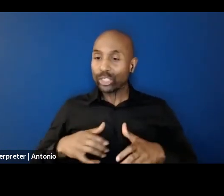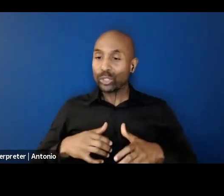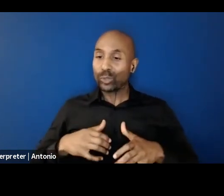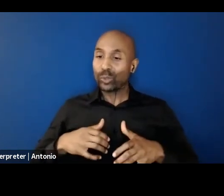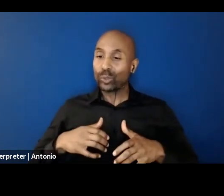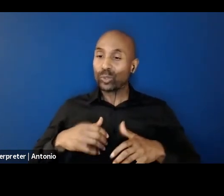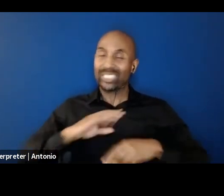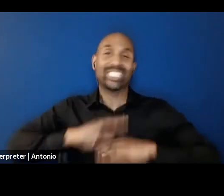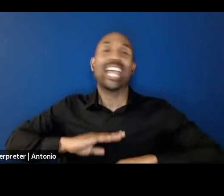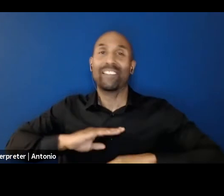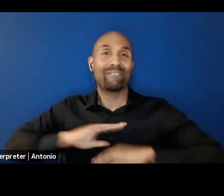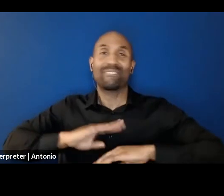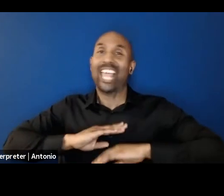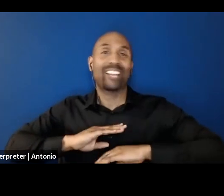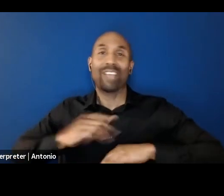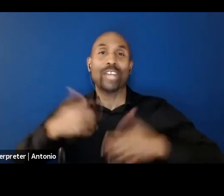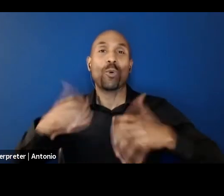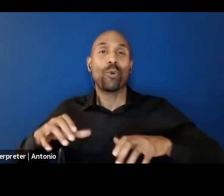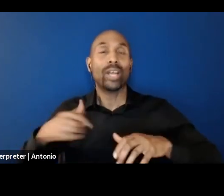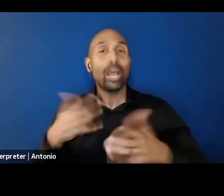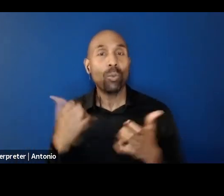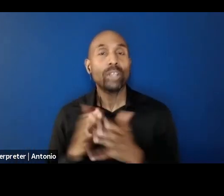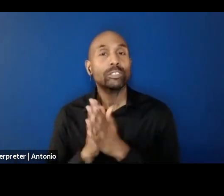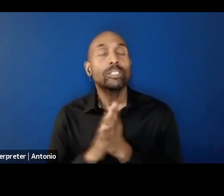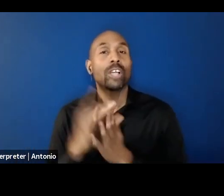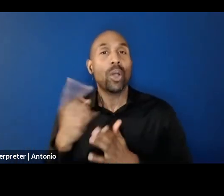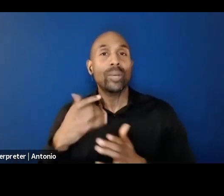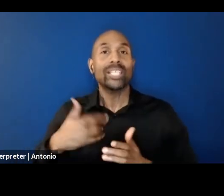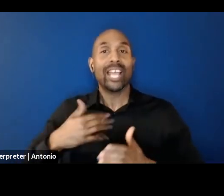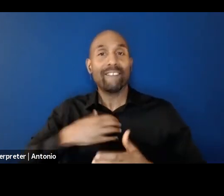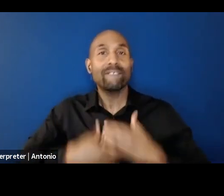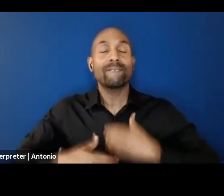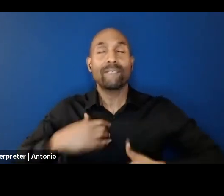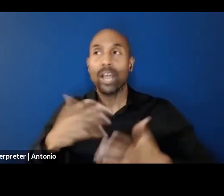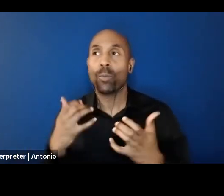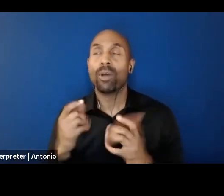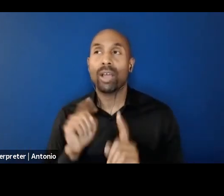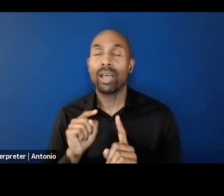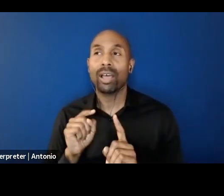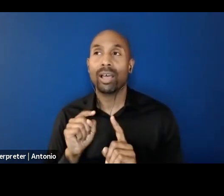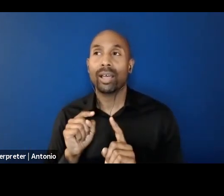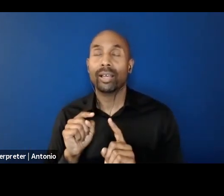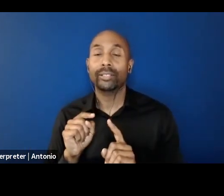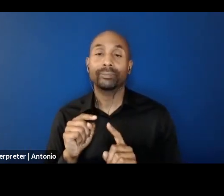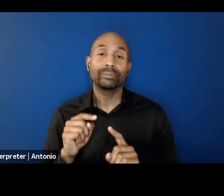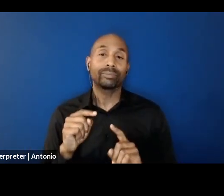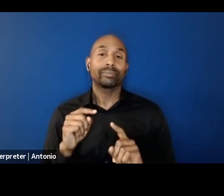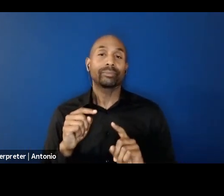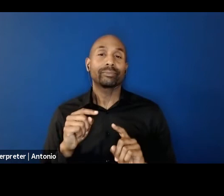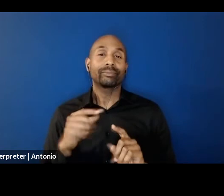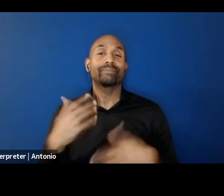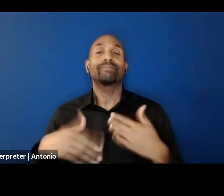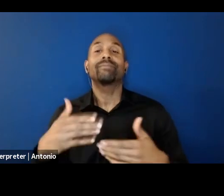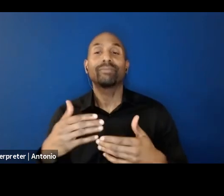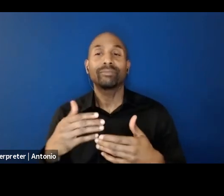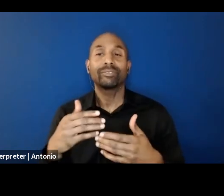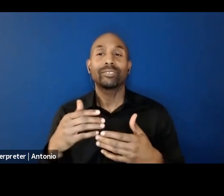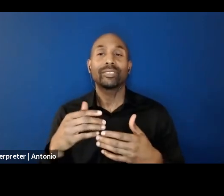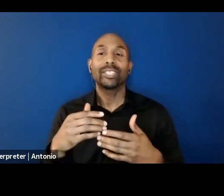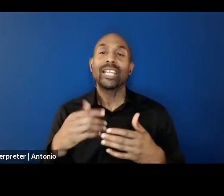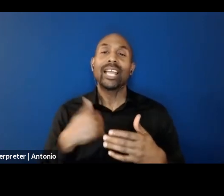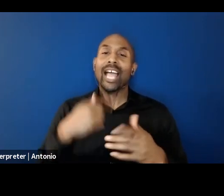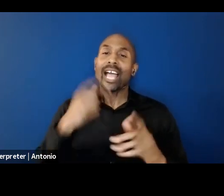At some point I said, from now on, everything I do is going to be serial. Seriality said, abide with me.